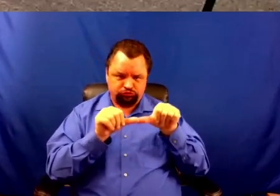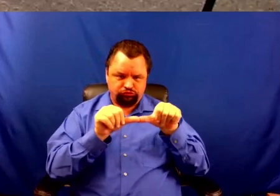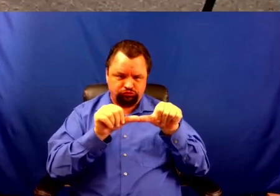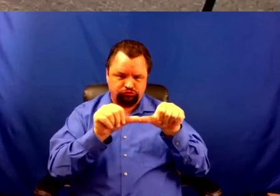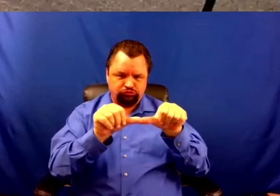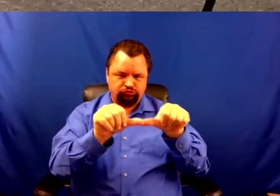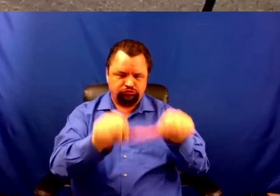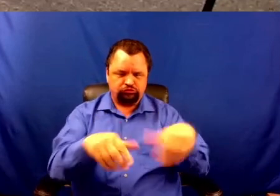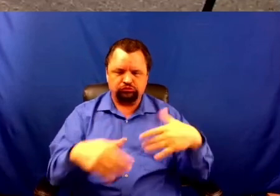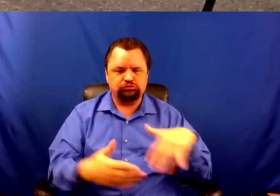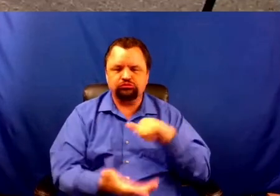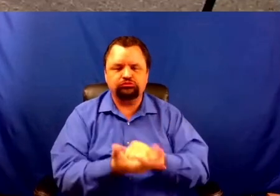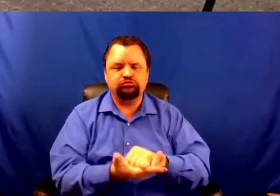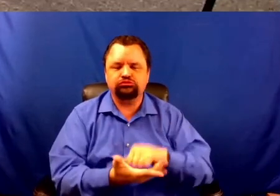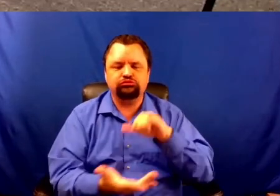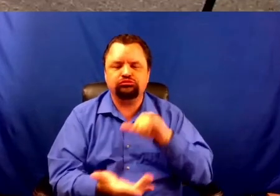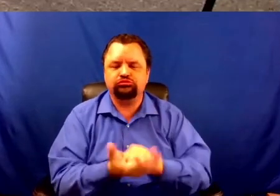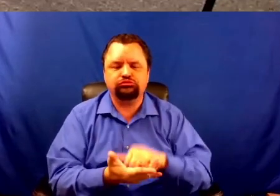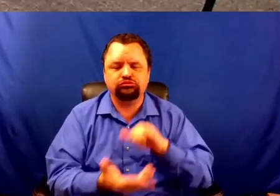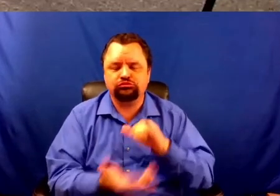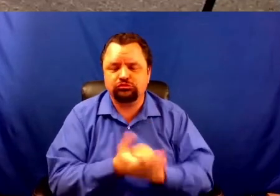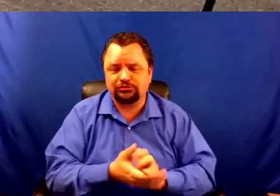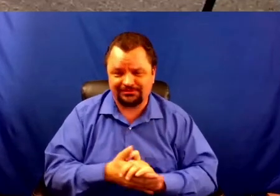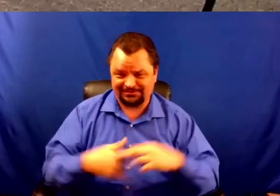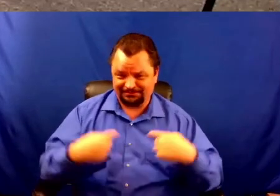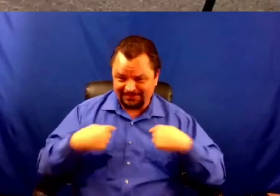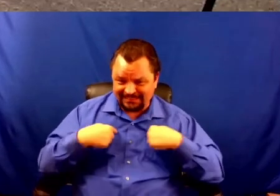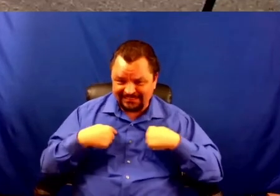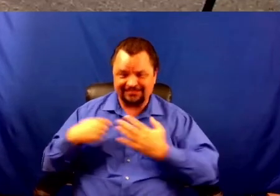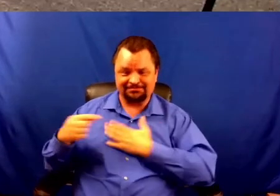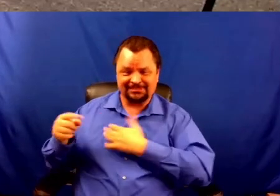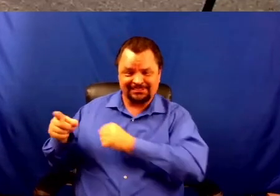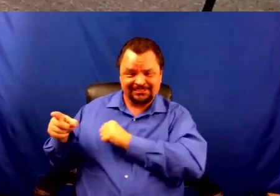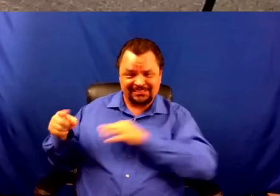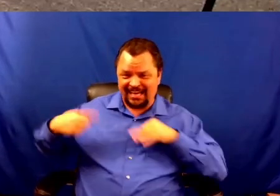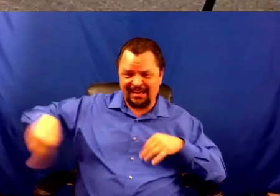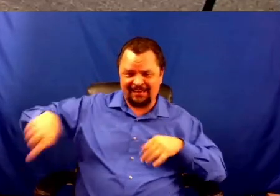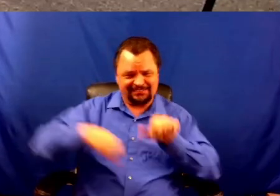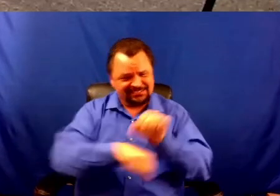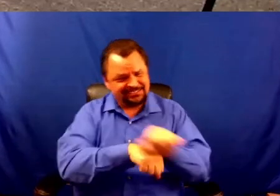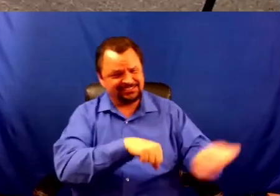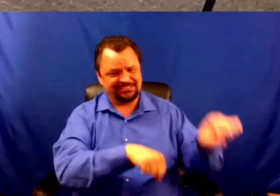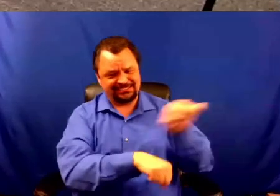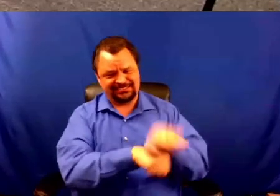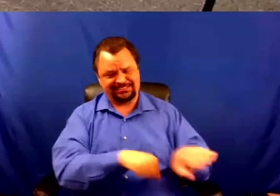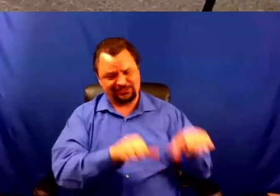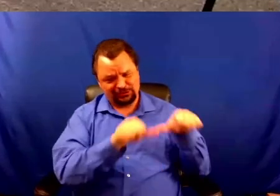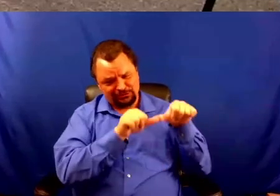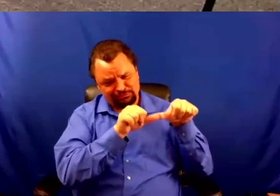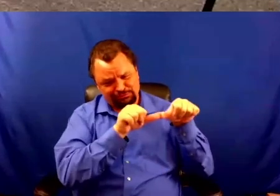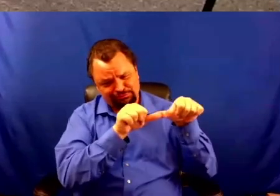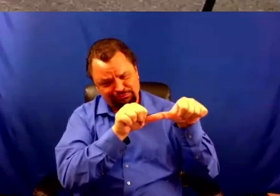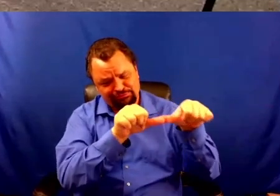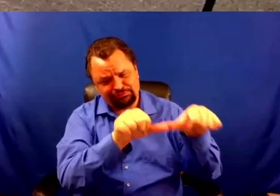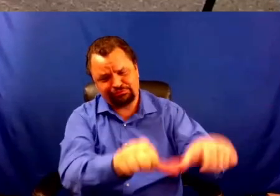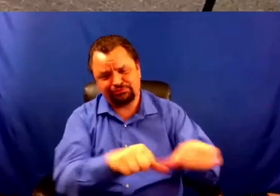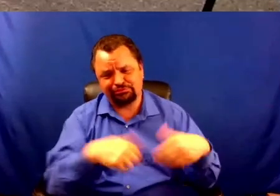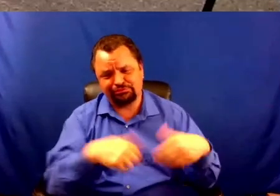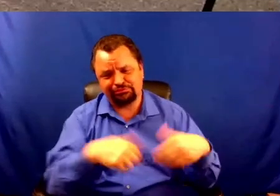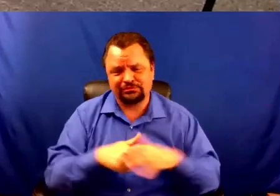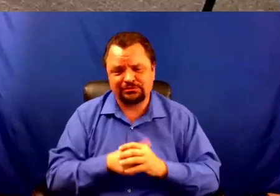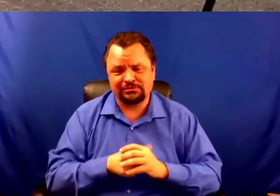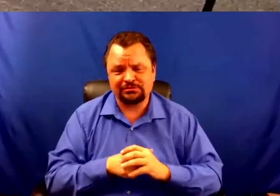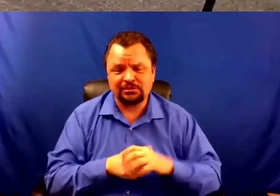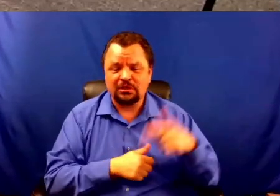for my staff. So that's just kind of the point that I'd like to sum up Yes, we've got grant funding, but that's time